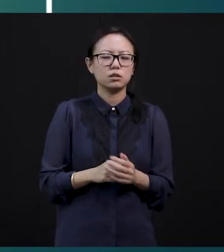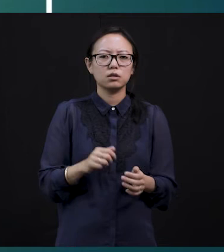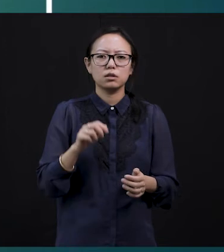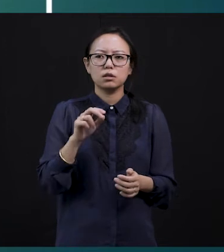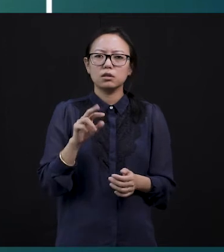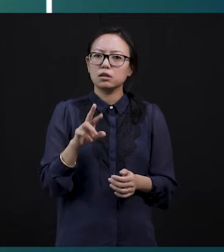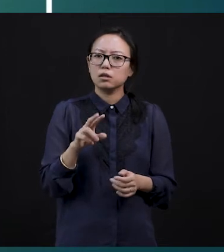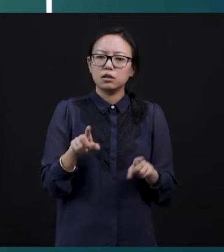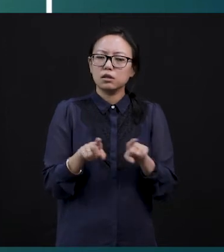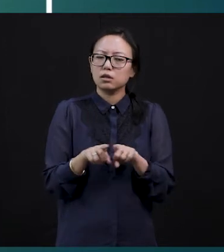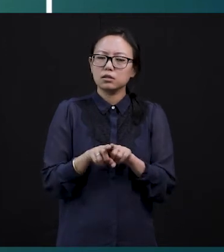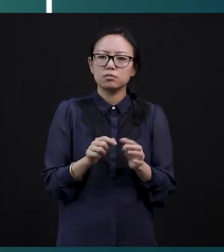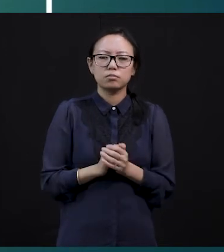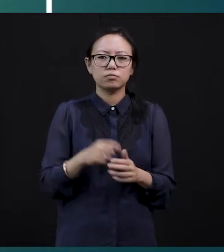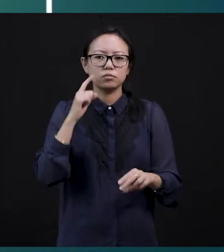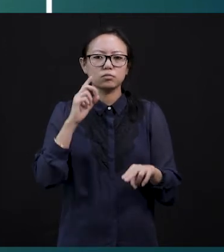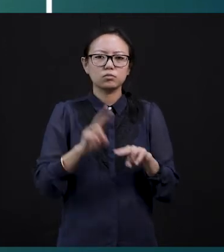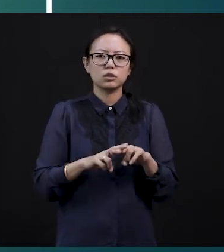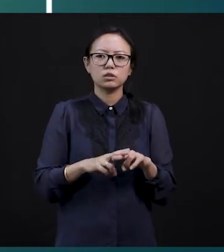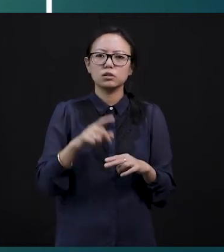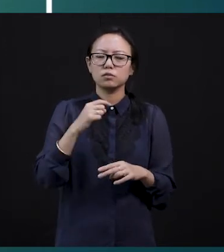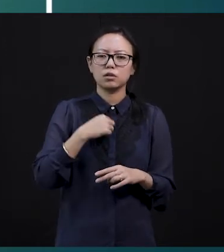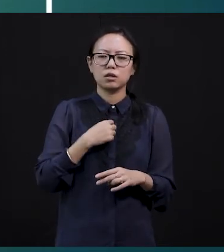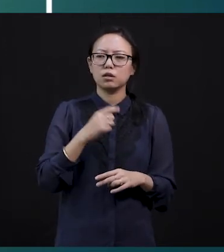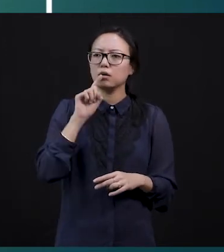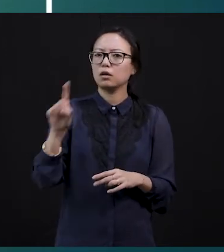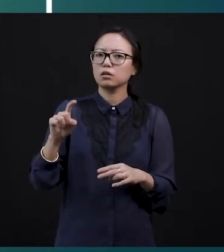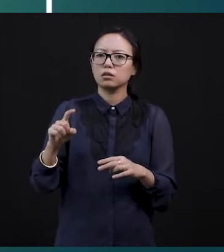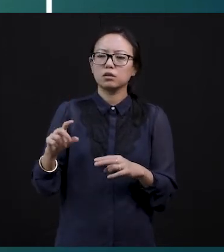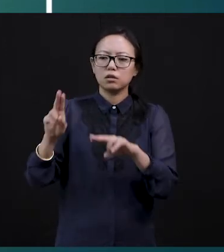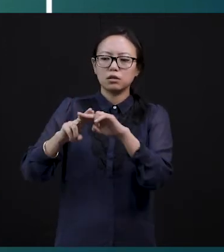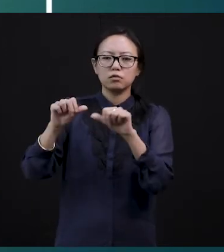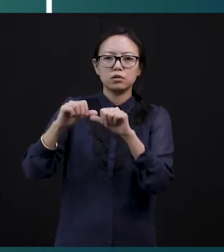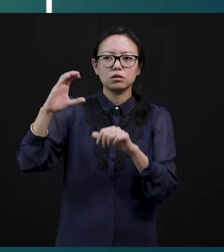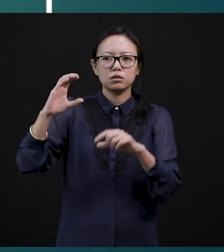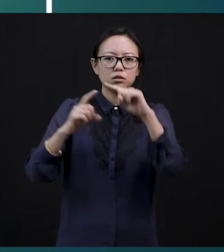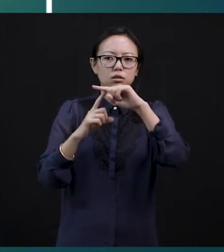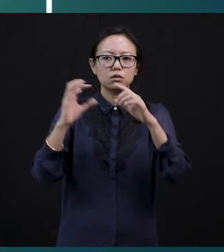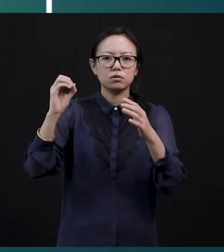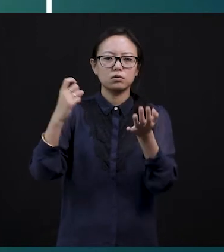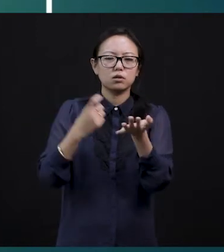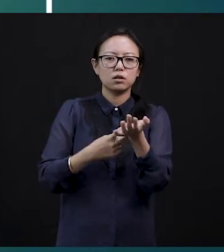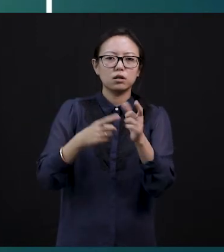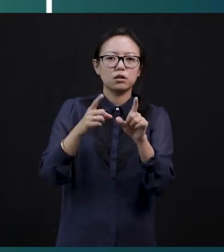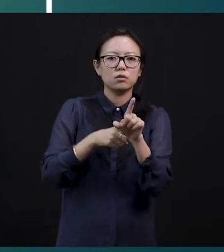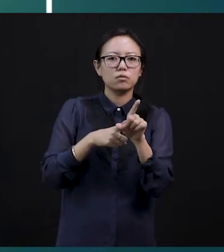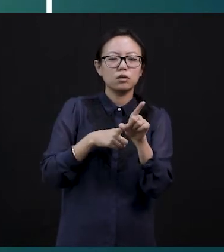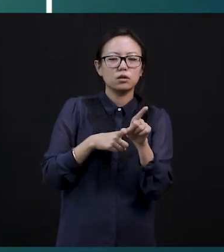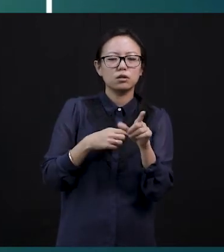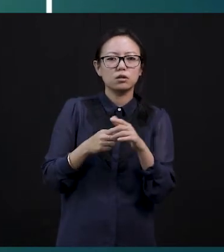So once I've sold those 100 packets of ice cream, I will pay it back. But by that time, the wholesaler will be